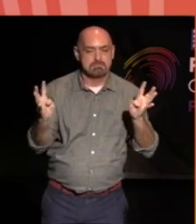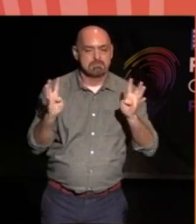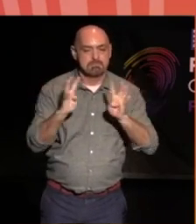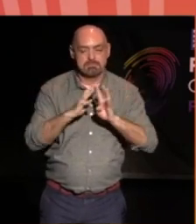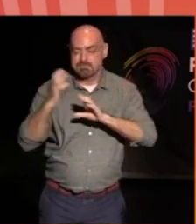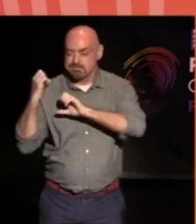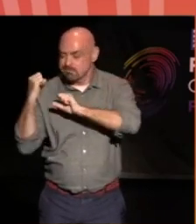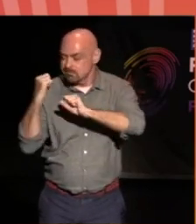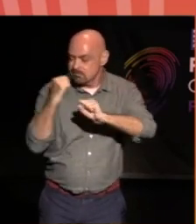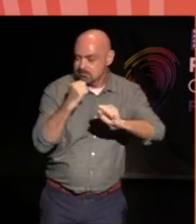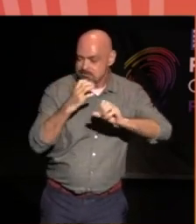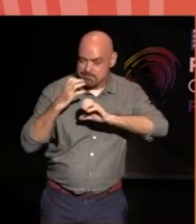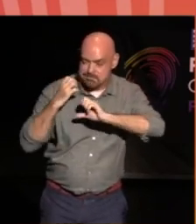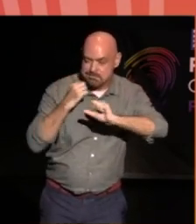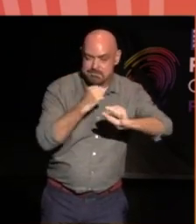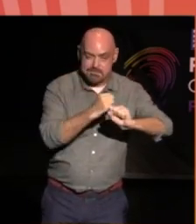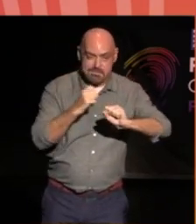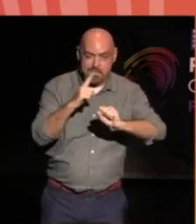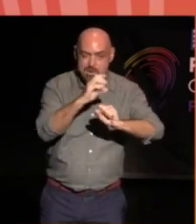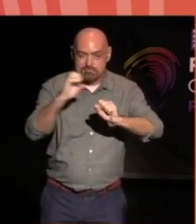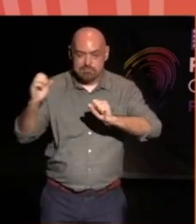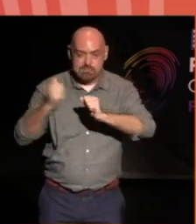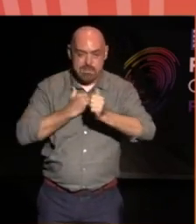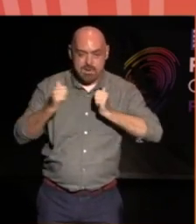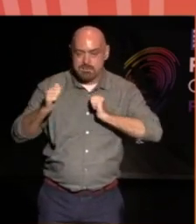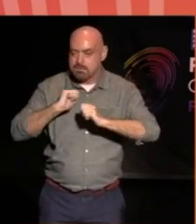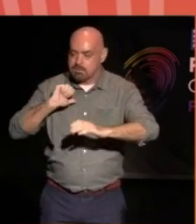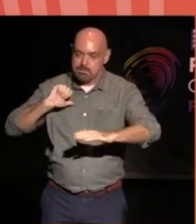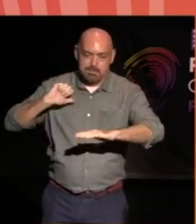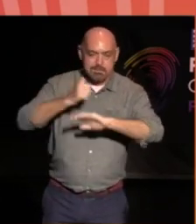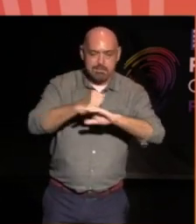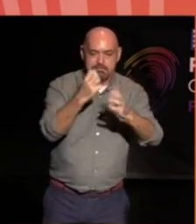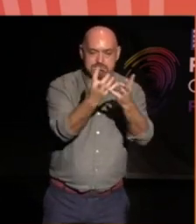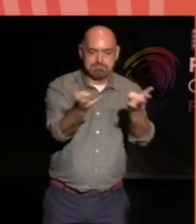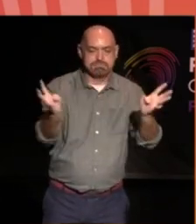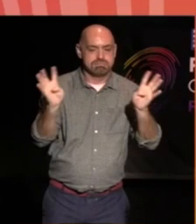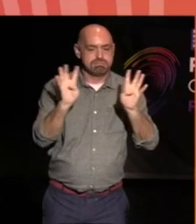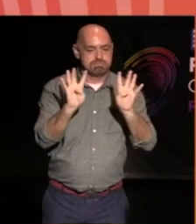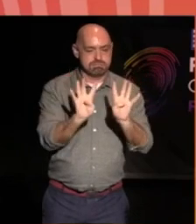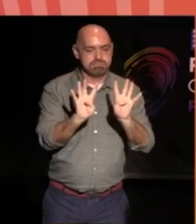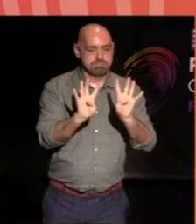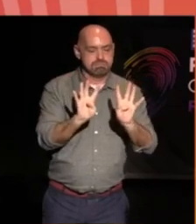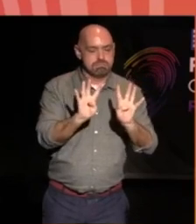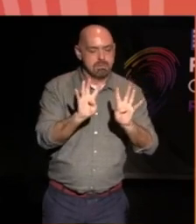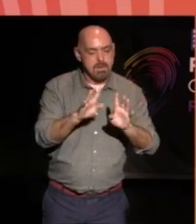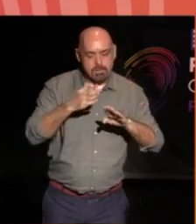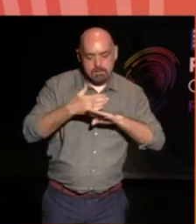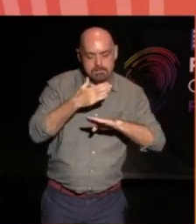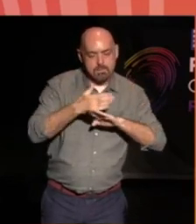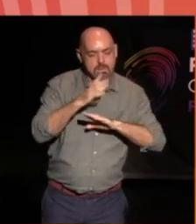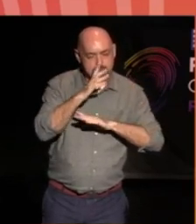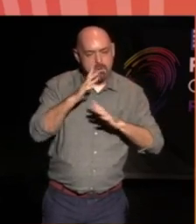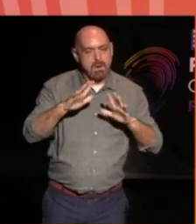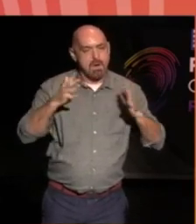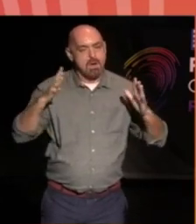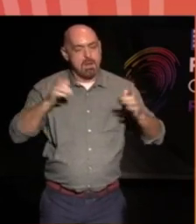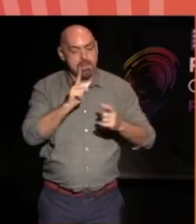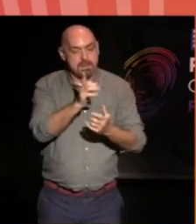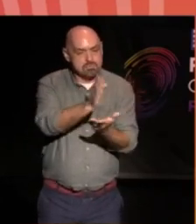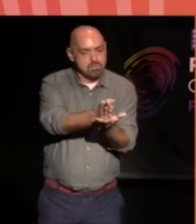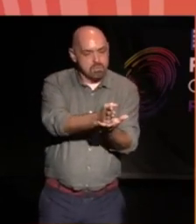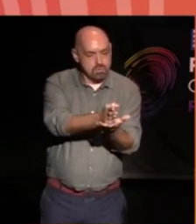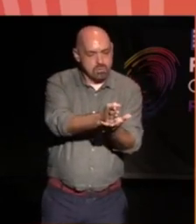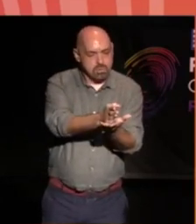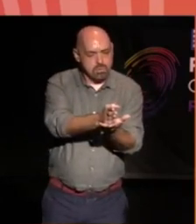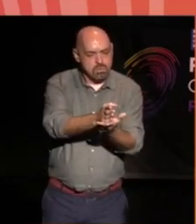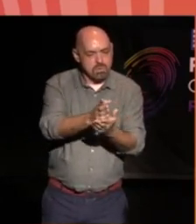of miles to rehome it. This work, in turn, supports the ecstatic truth of